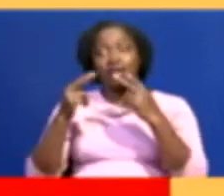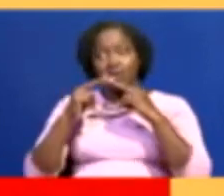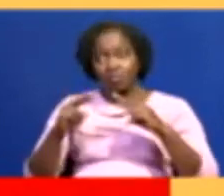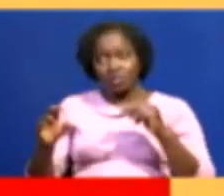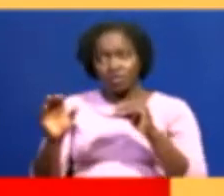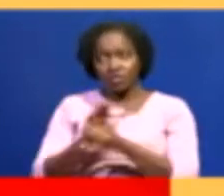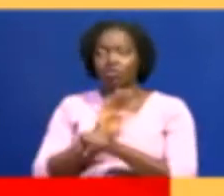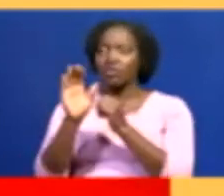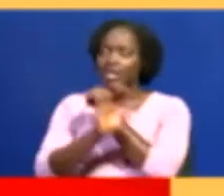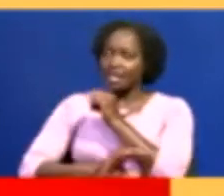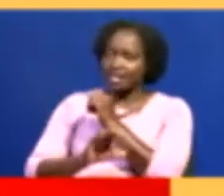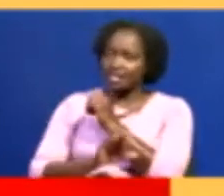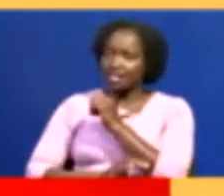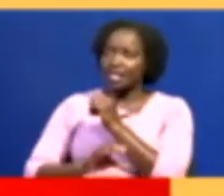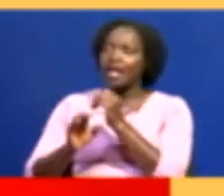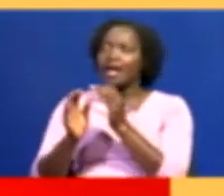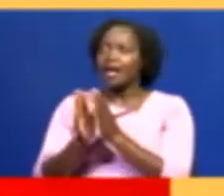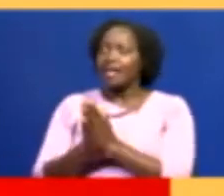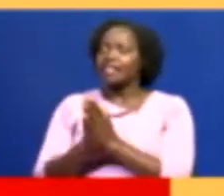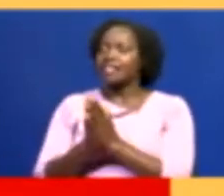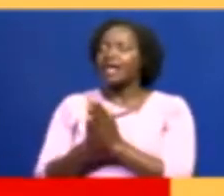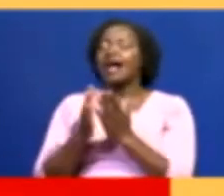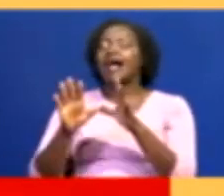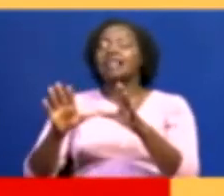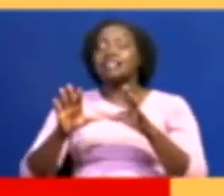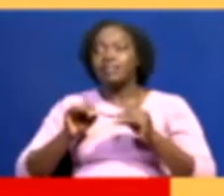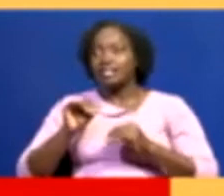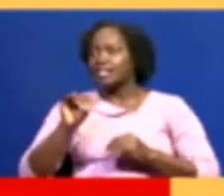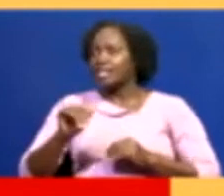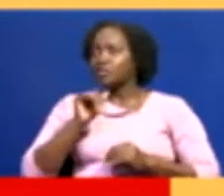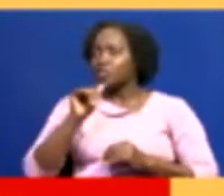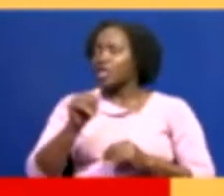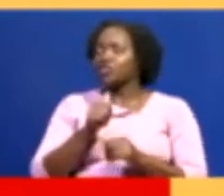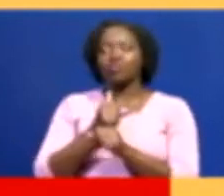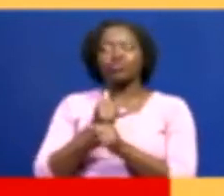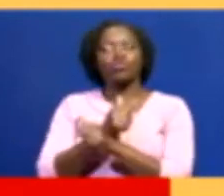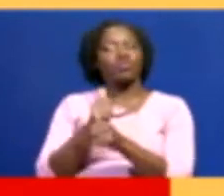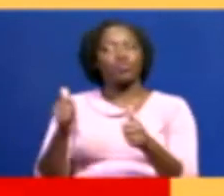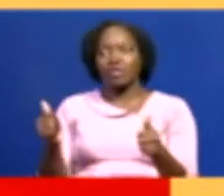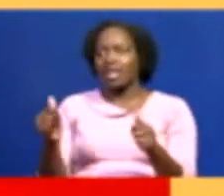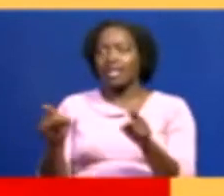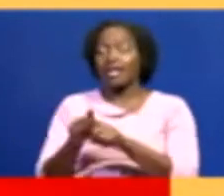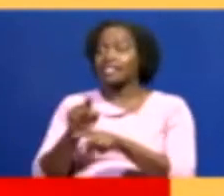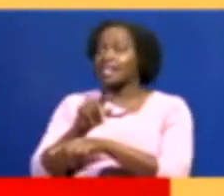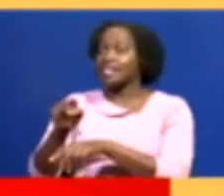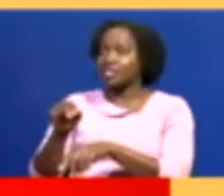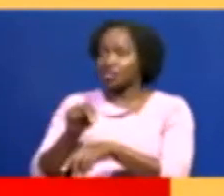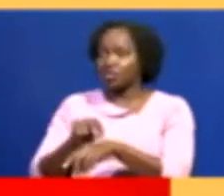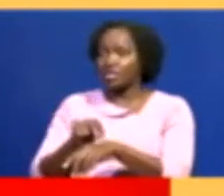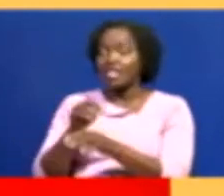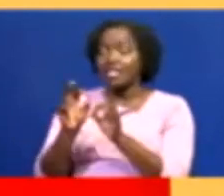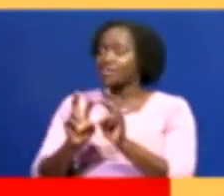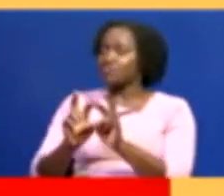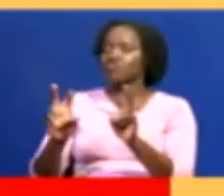country. Mm-hmm. We have to admit that we are not doing very well as a nation. Okay. If you